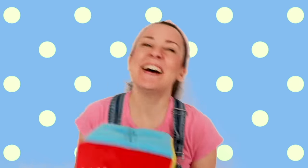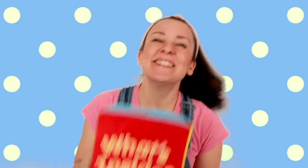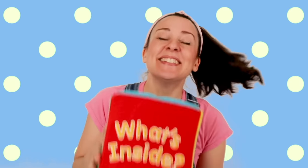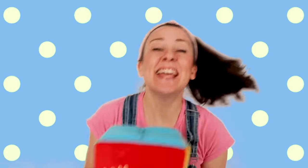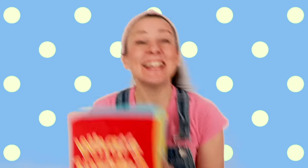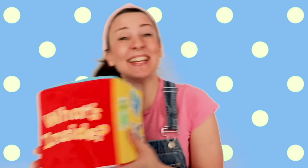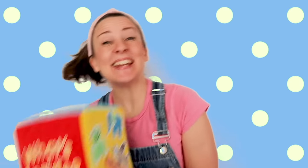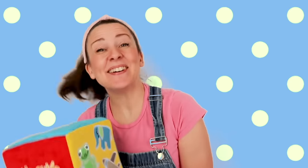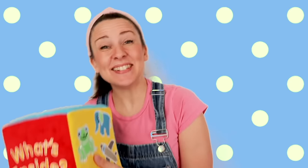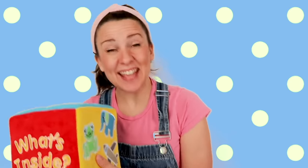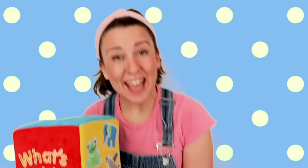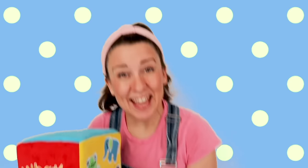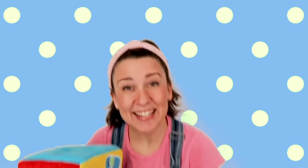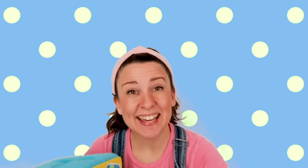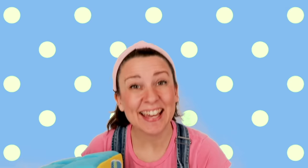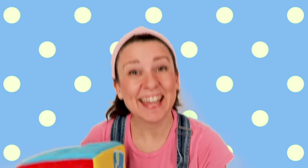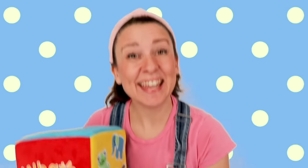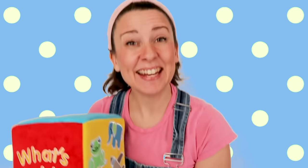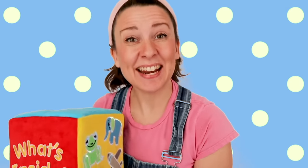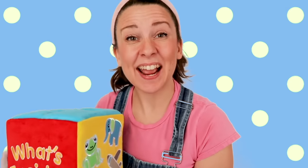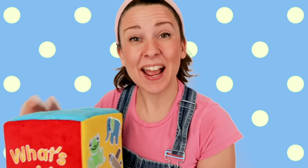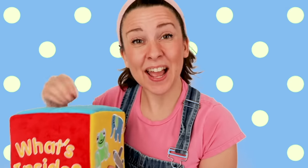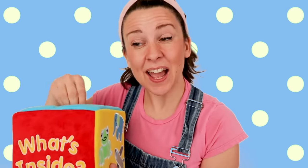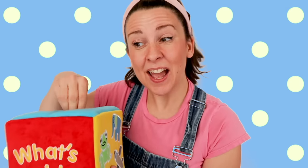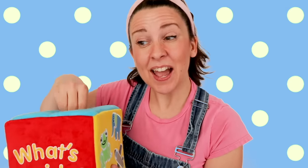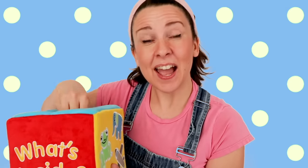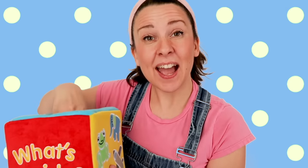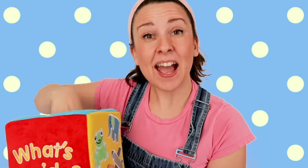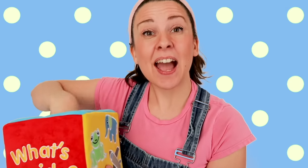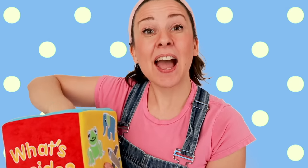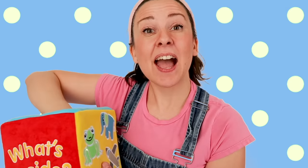Take it out, take it out, take it